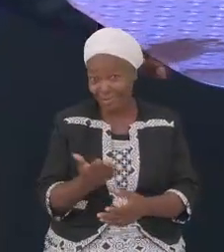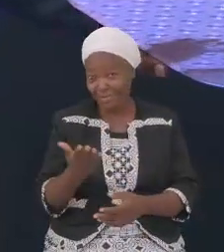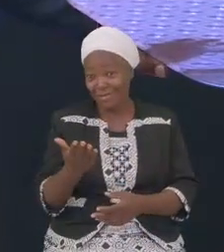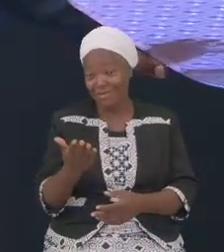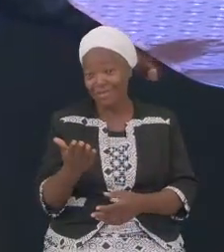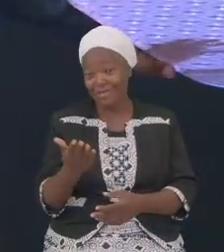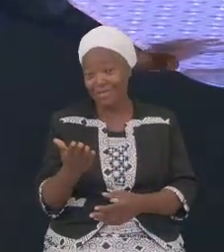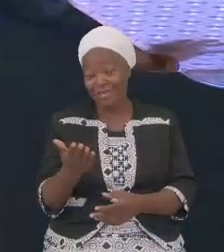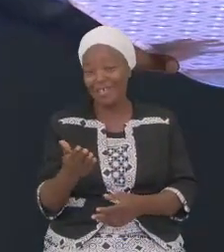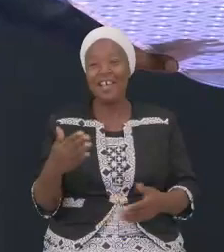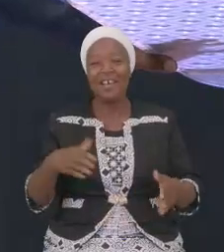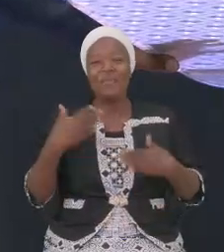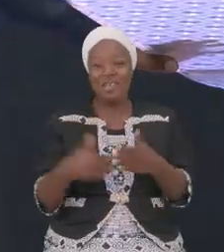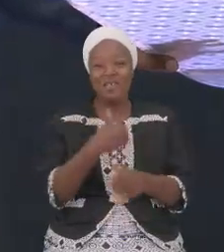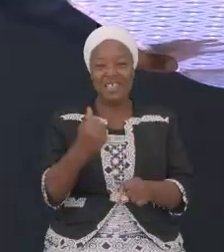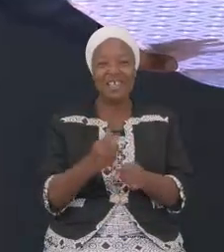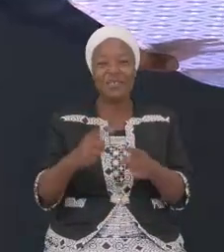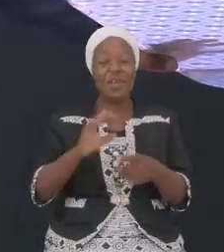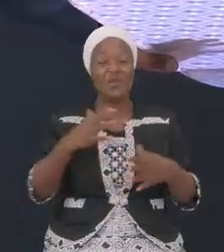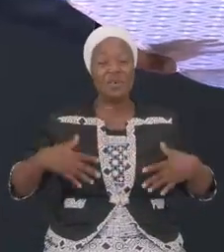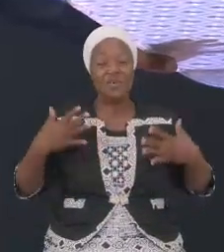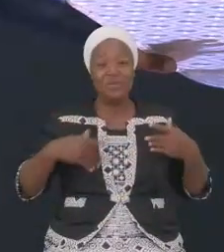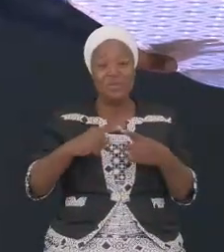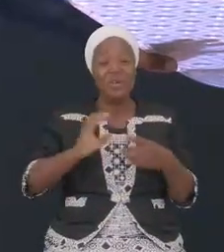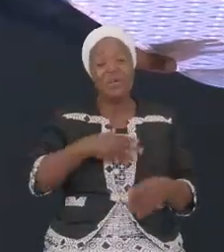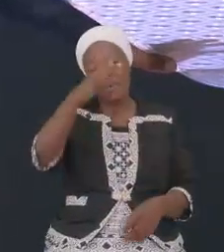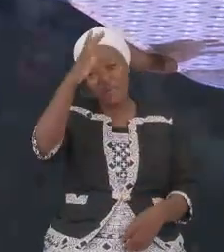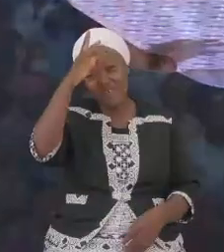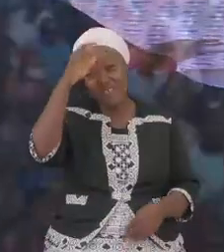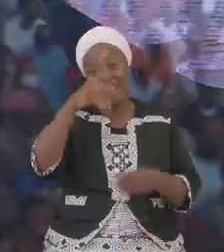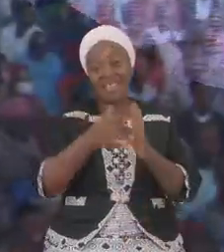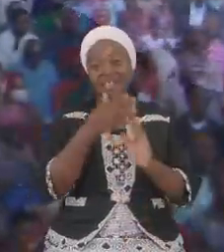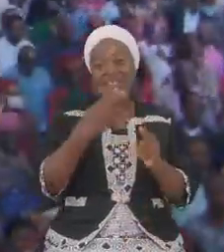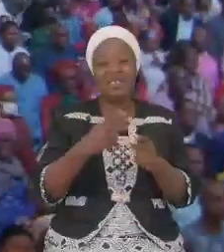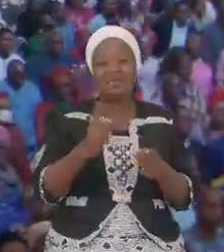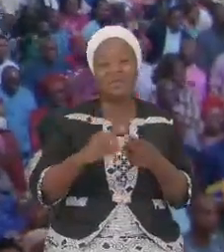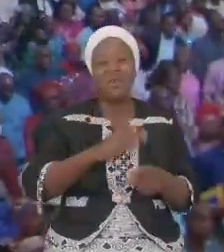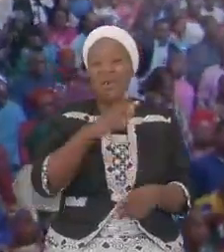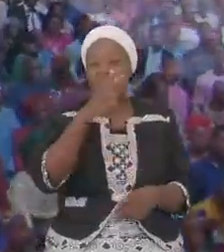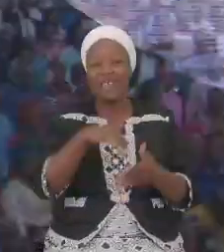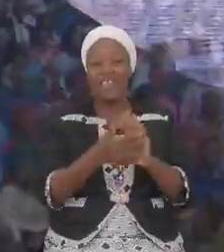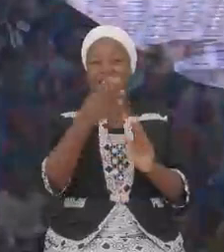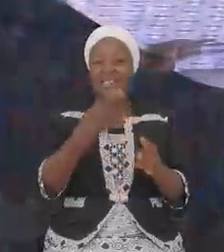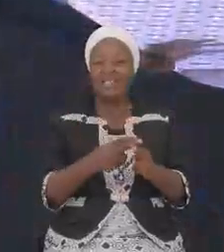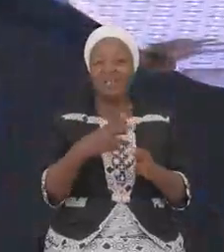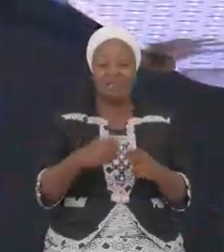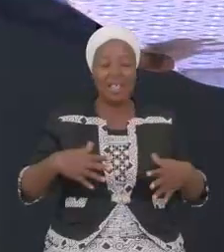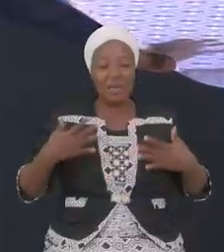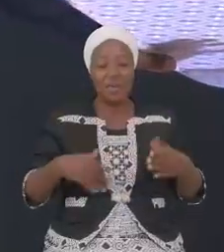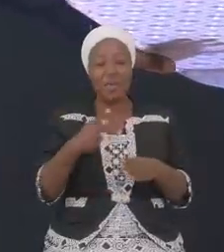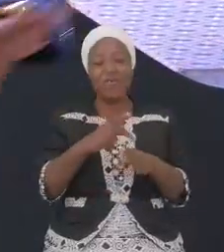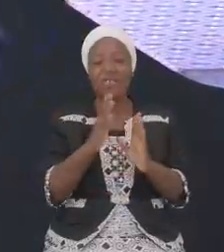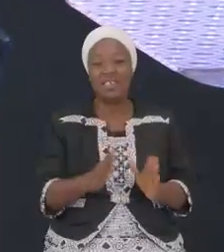To our youths, to our fathers, to our mothers, to the young